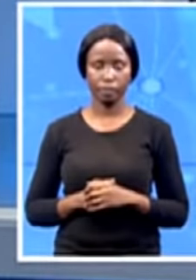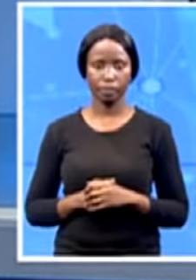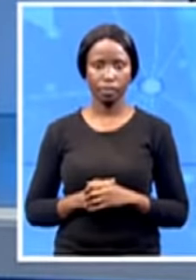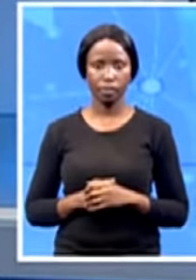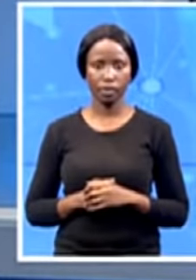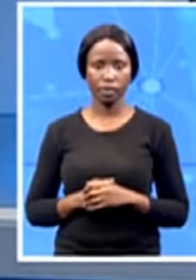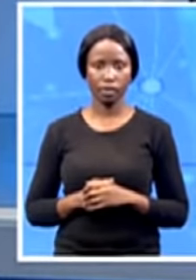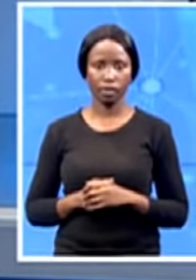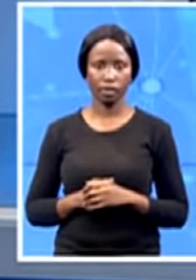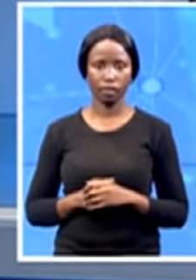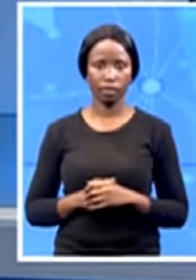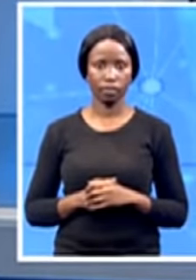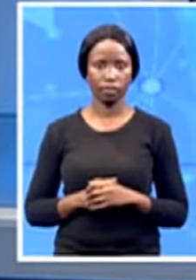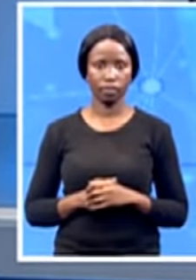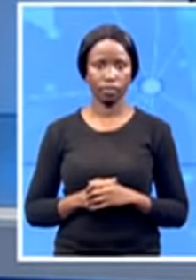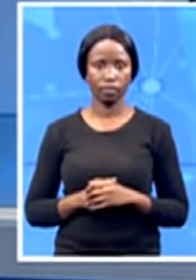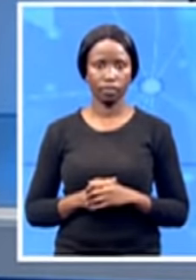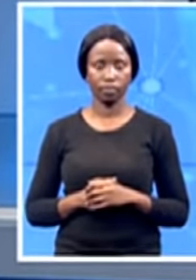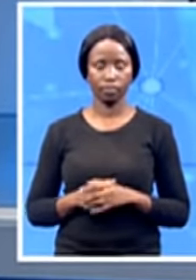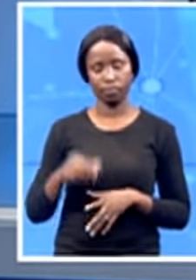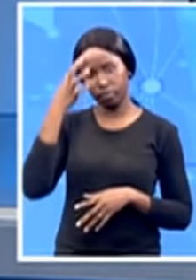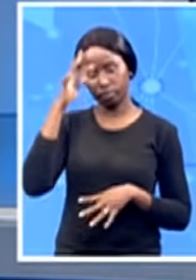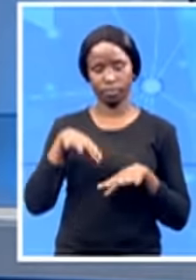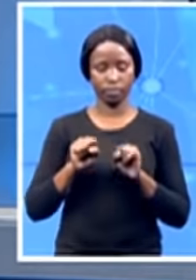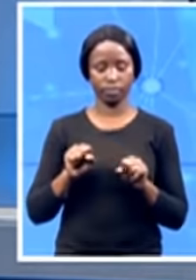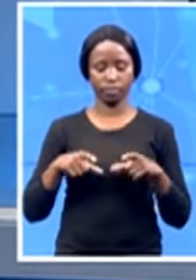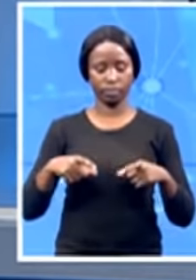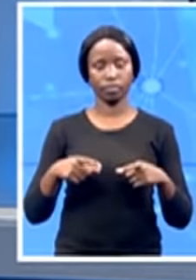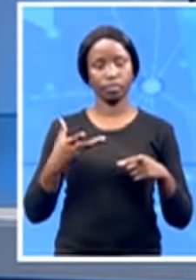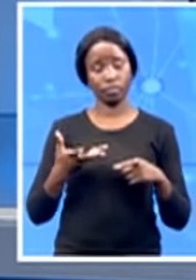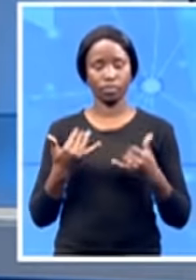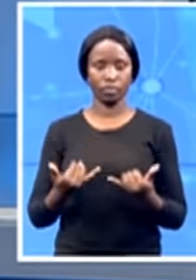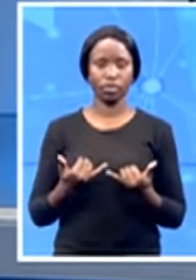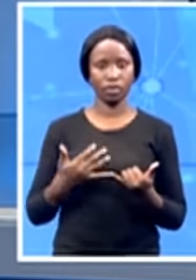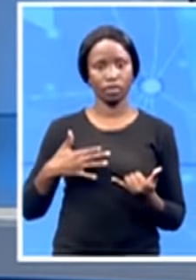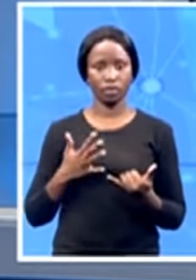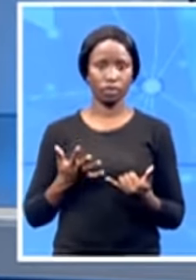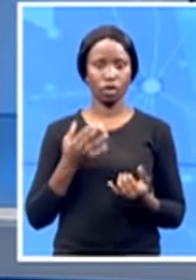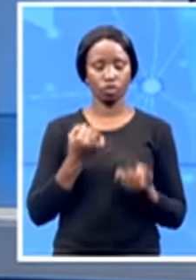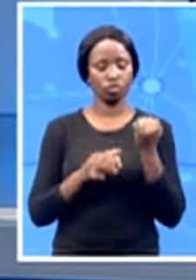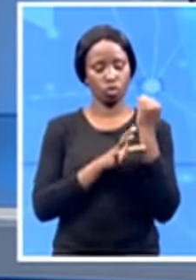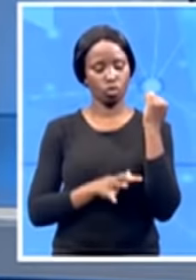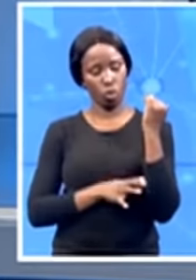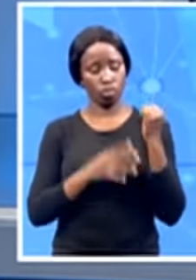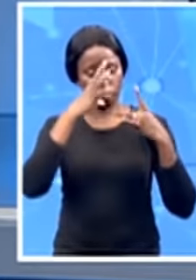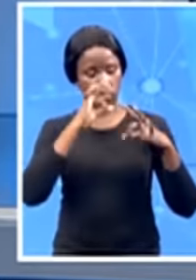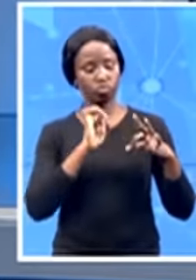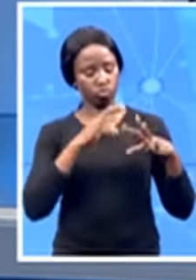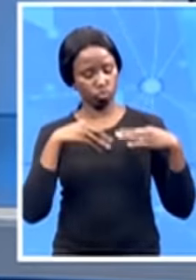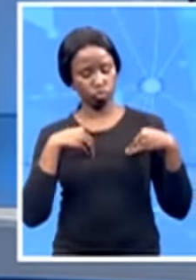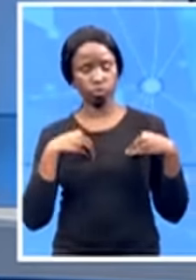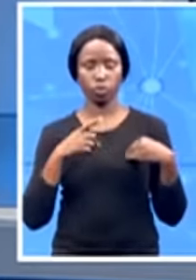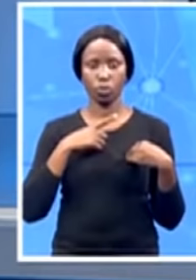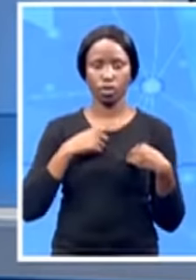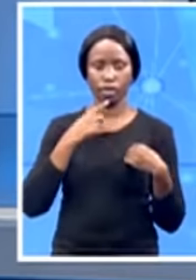The State Capture Commission has welcomed the Constitutional Court judgment that found former President Jacob Zuma guilty of contempt